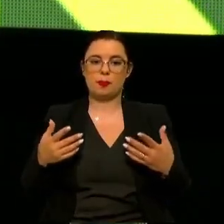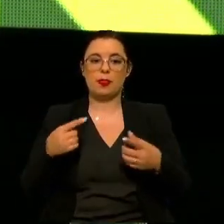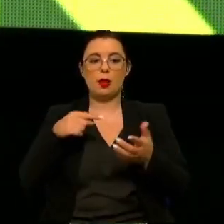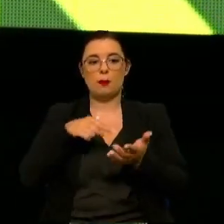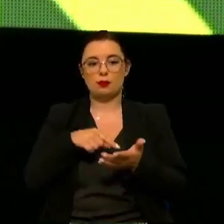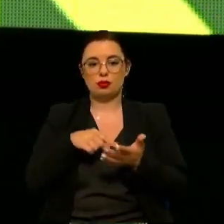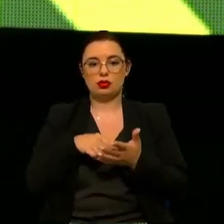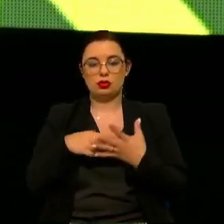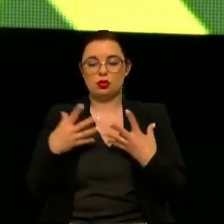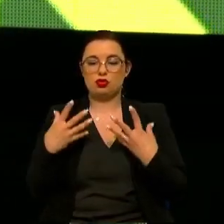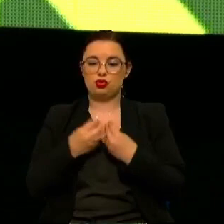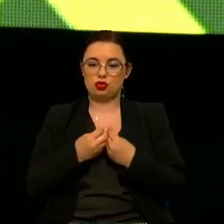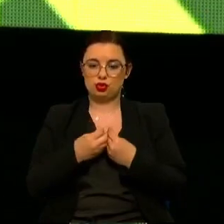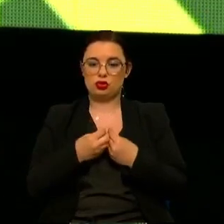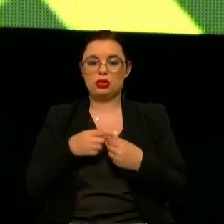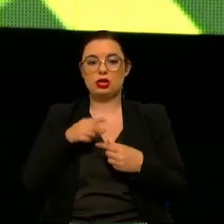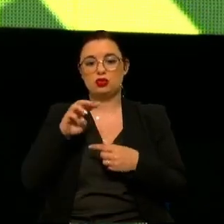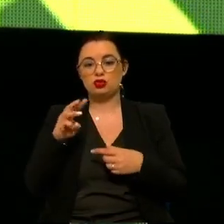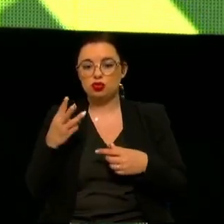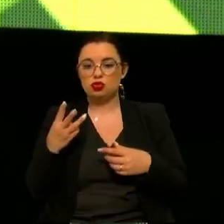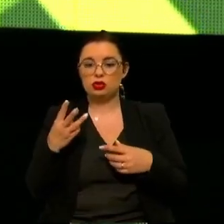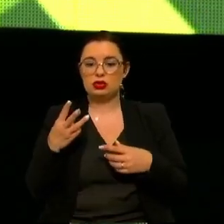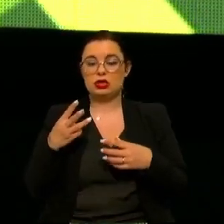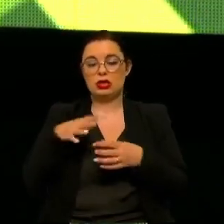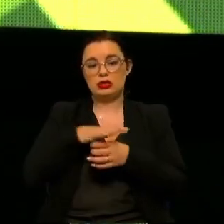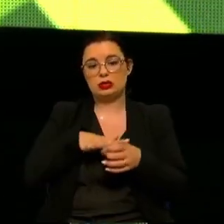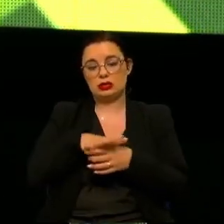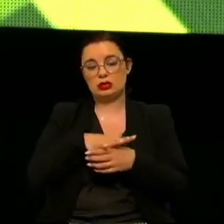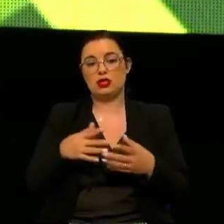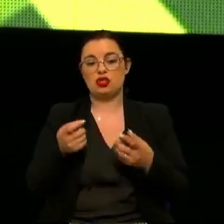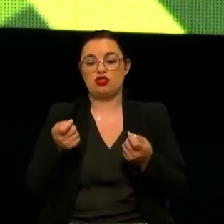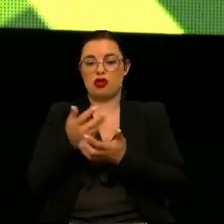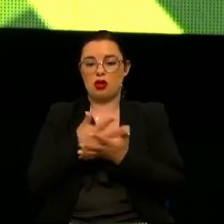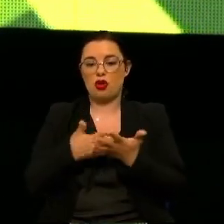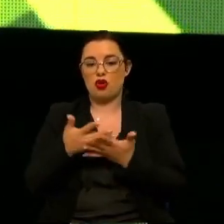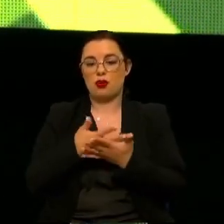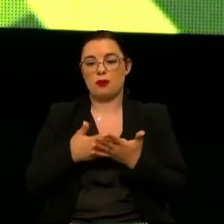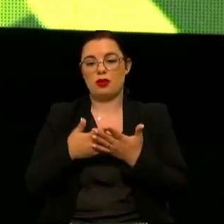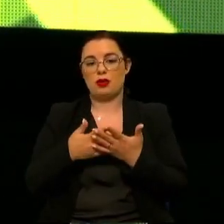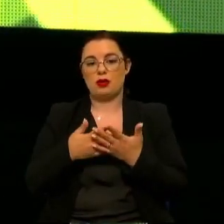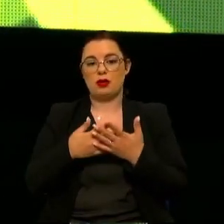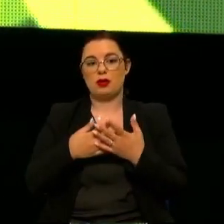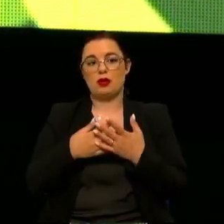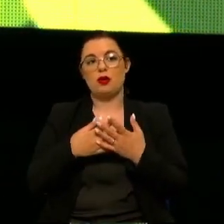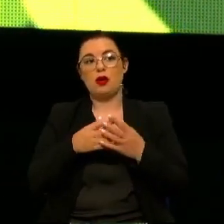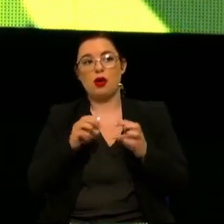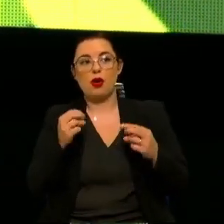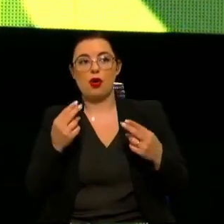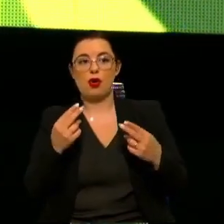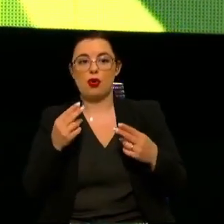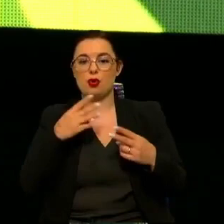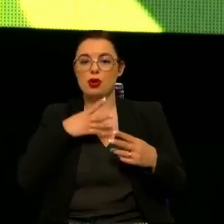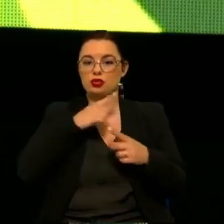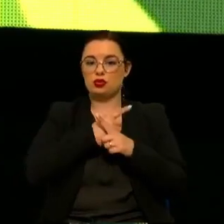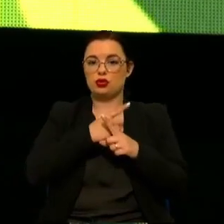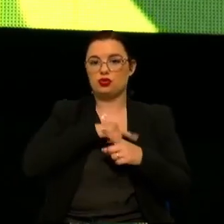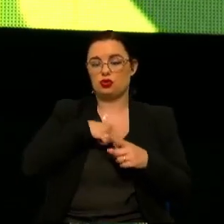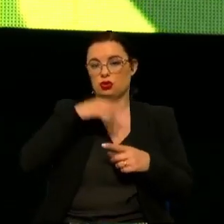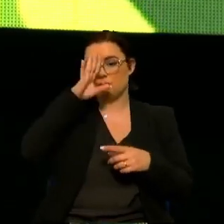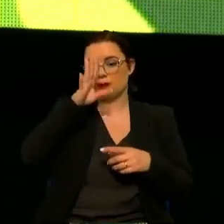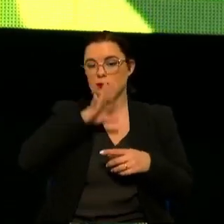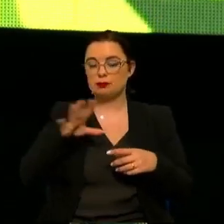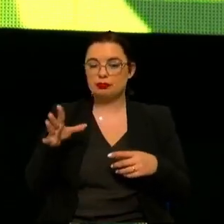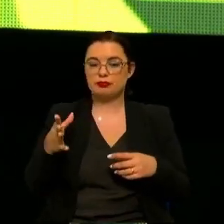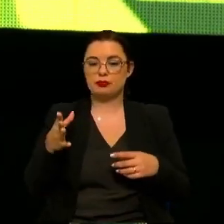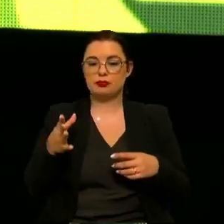We try to have a common position that is economy, university